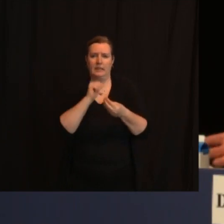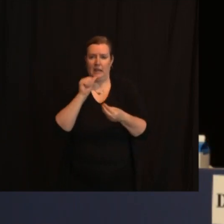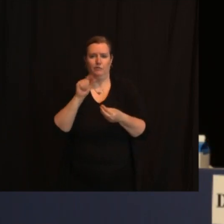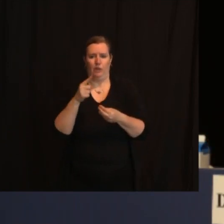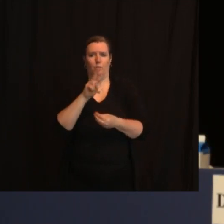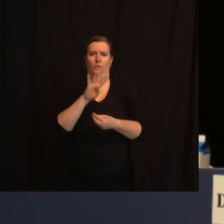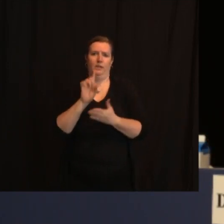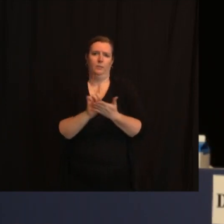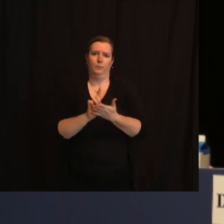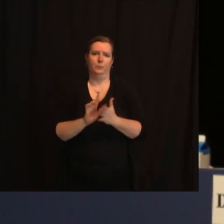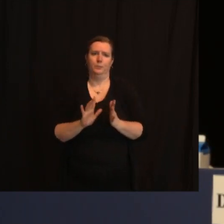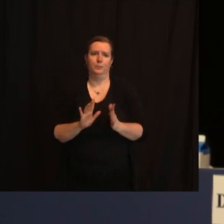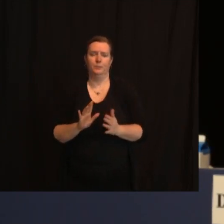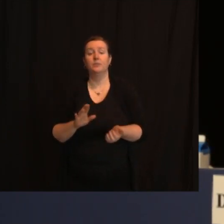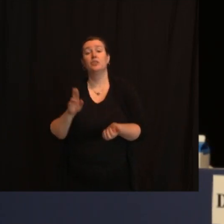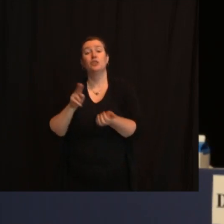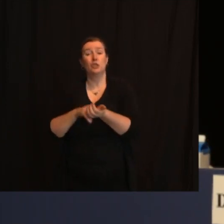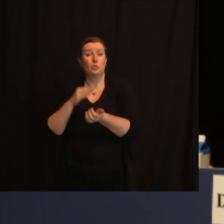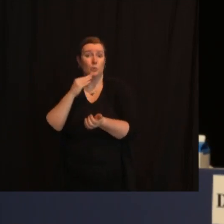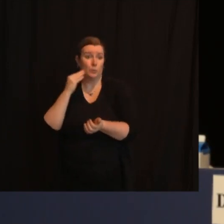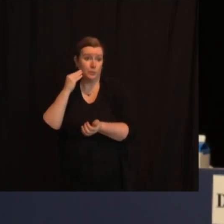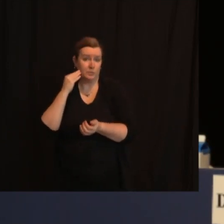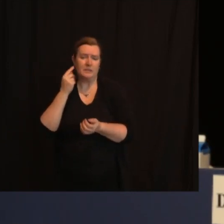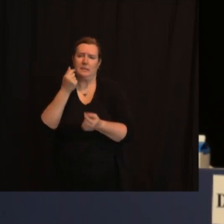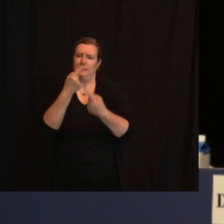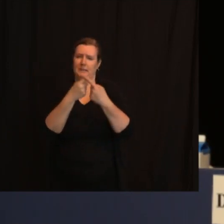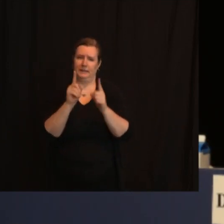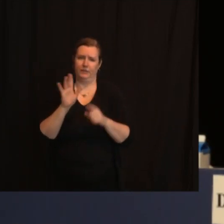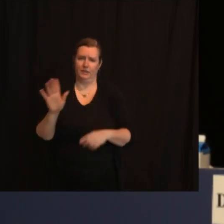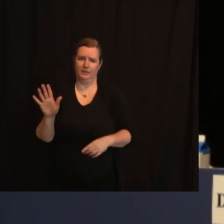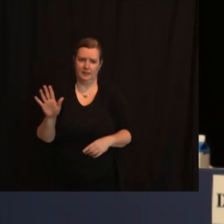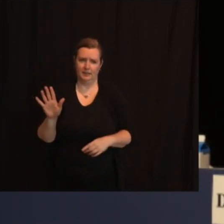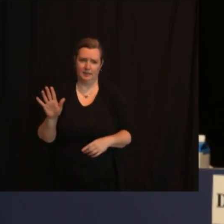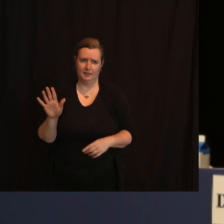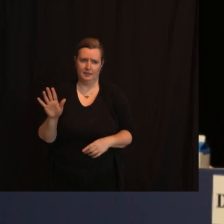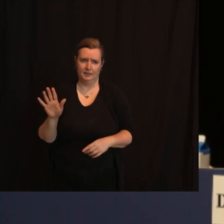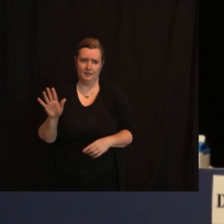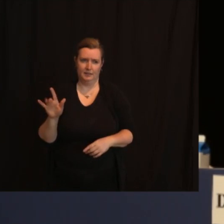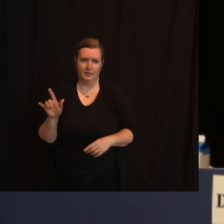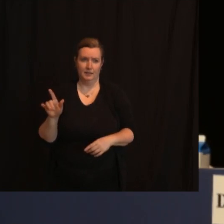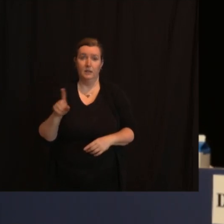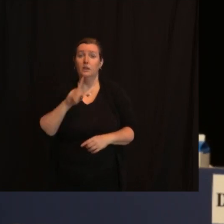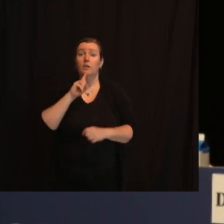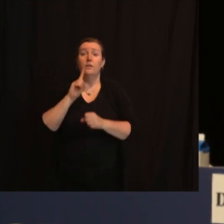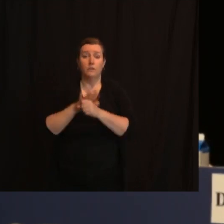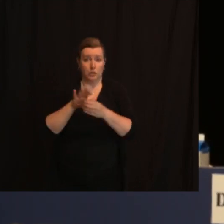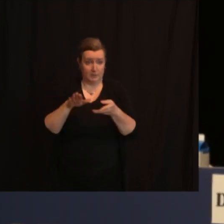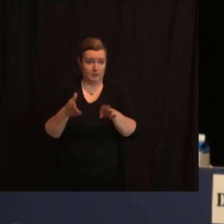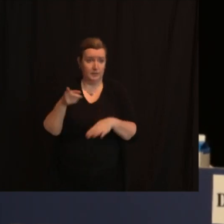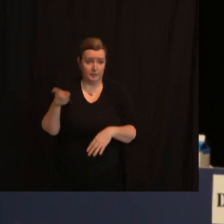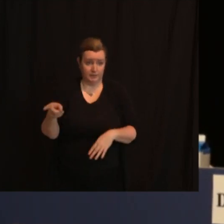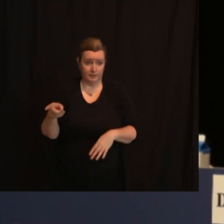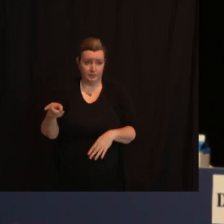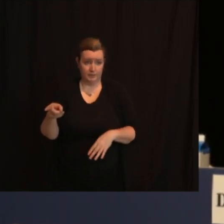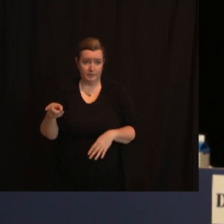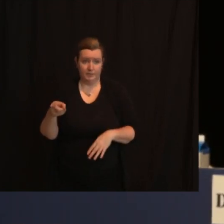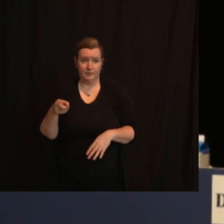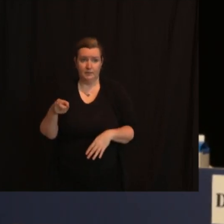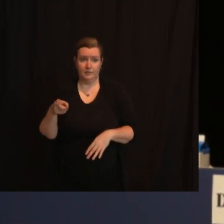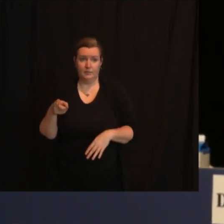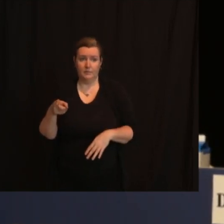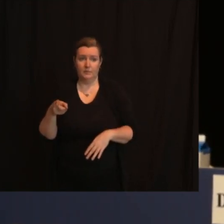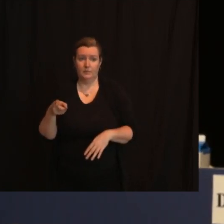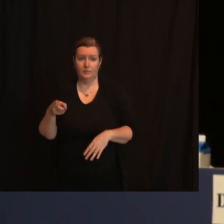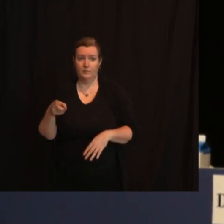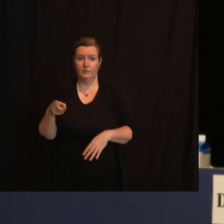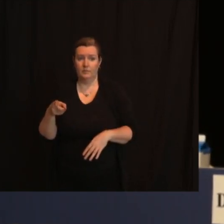different part of it, because everything else that we've been talking about, those are only the confirmed deaths, not probable. And again, so long as we know that you had the positive test